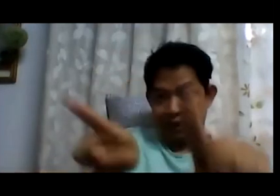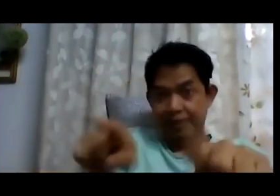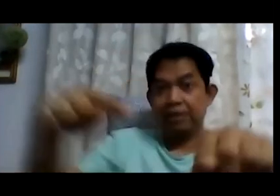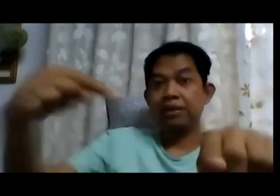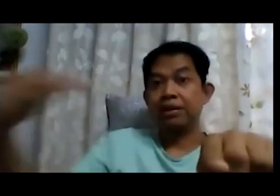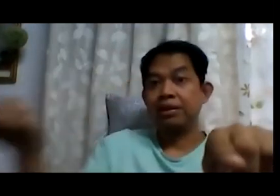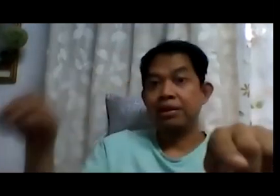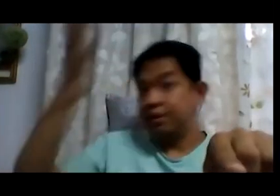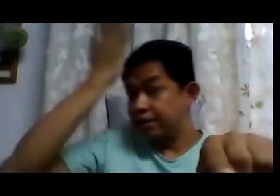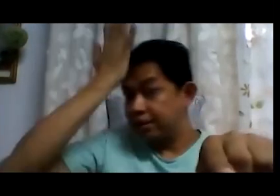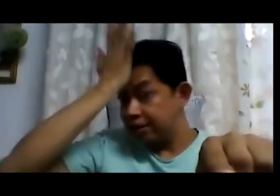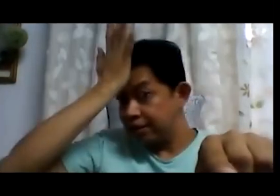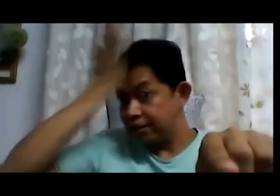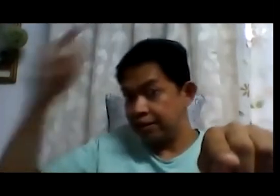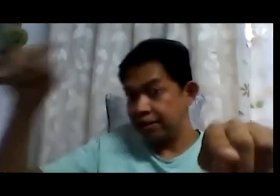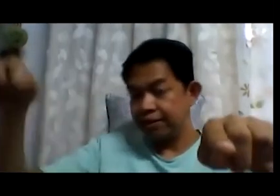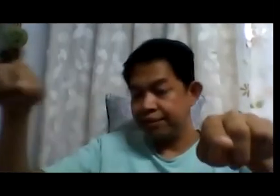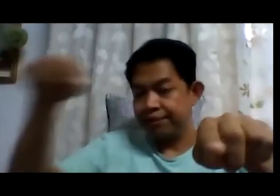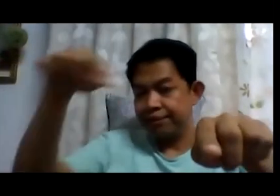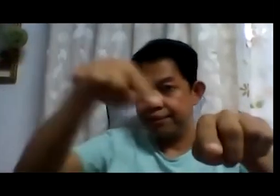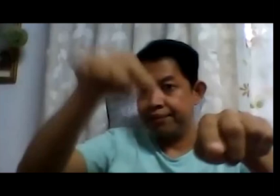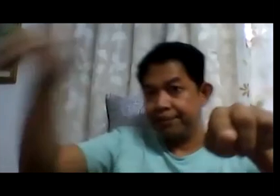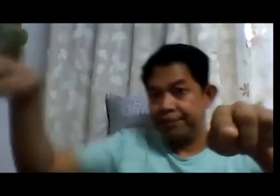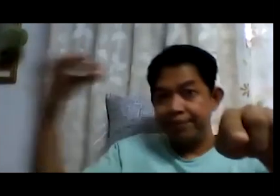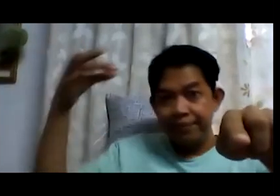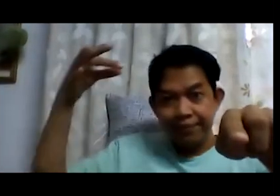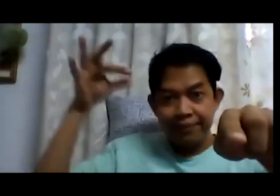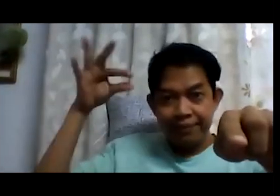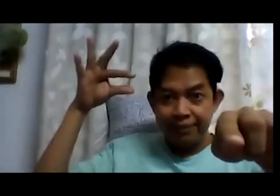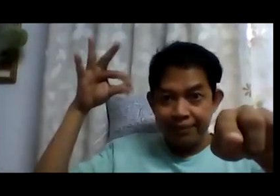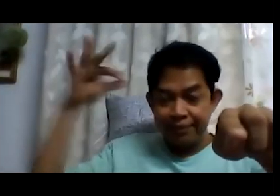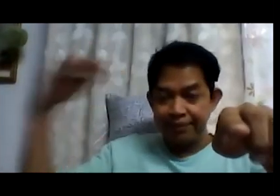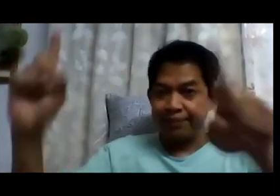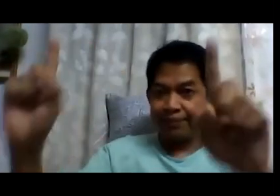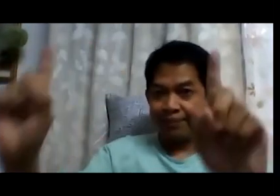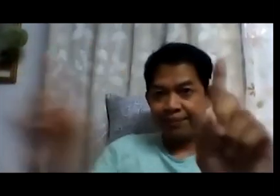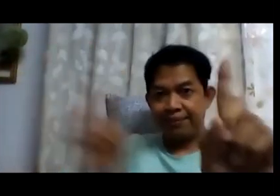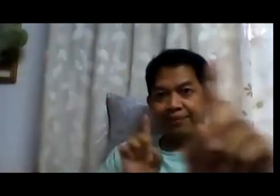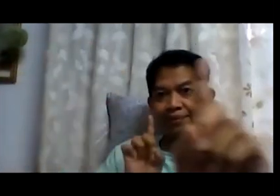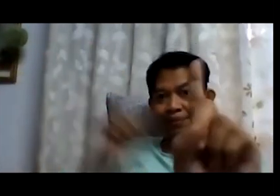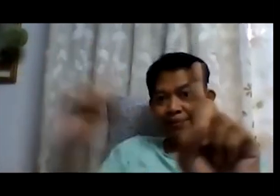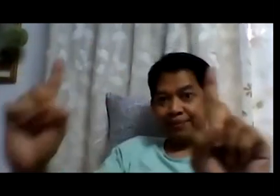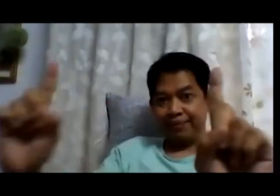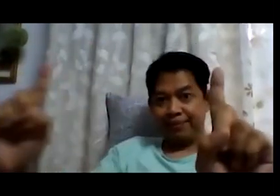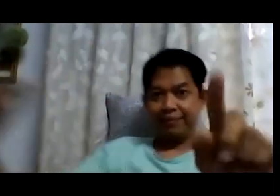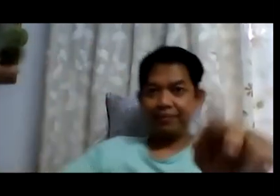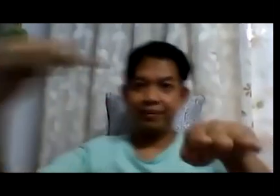Okay. they address them as, they address them as, something like that. Yeah.